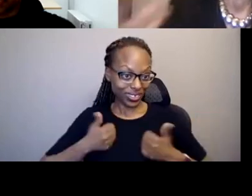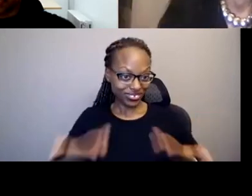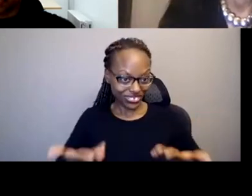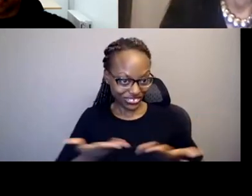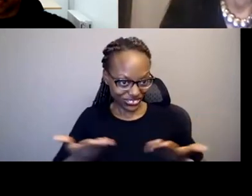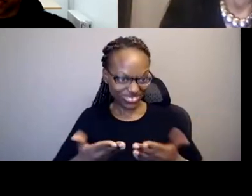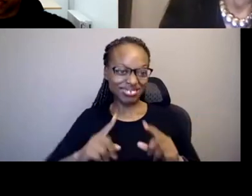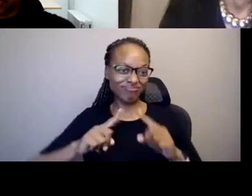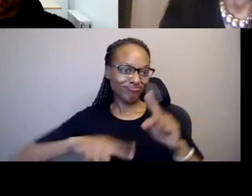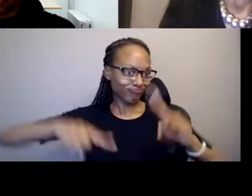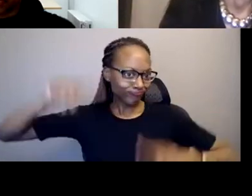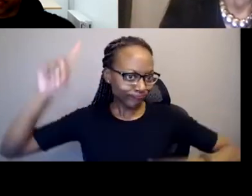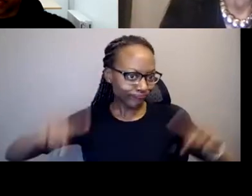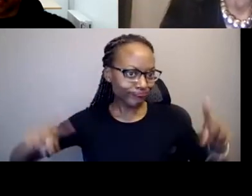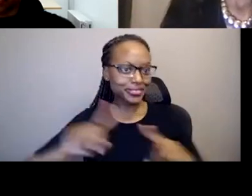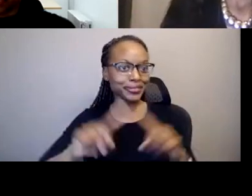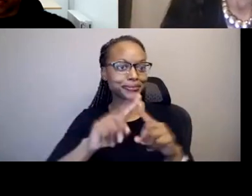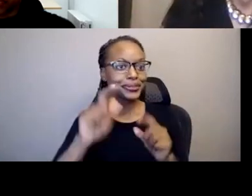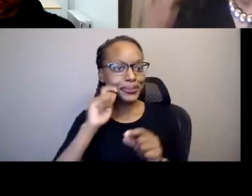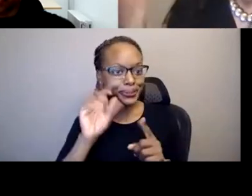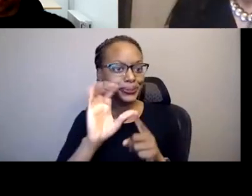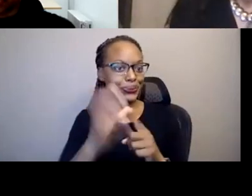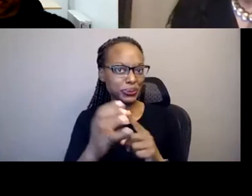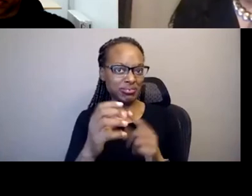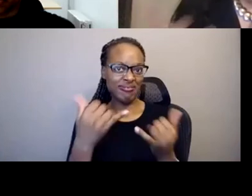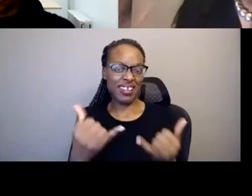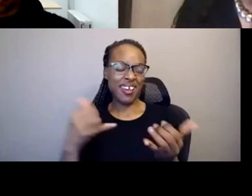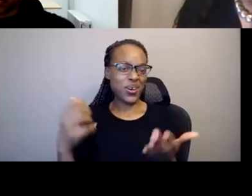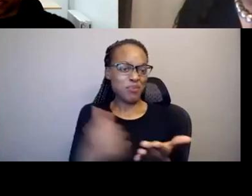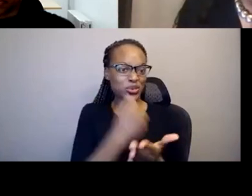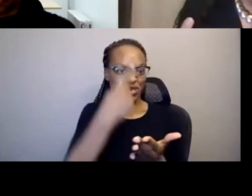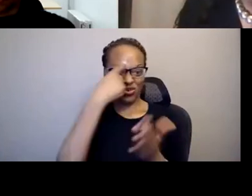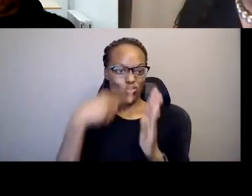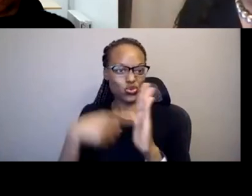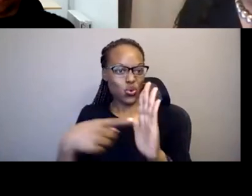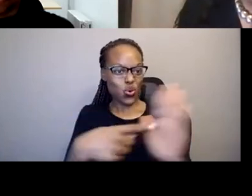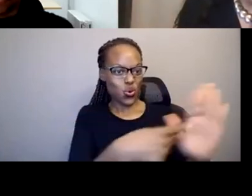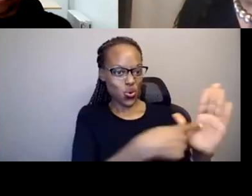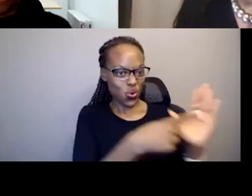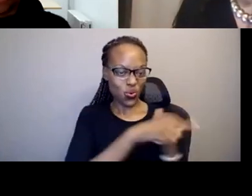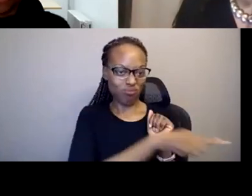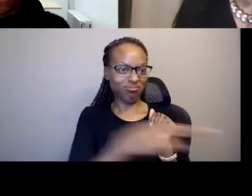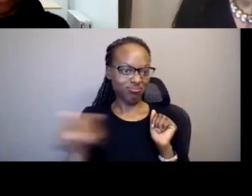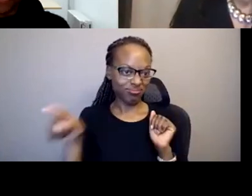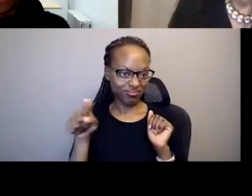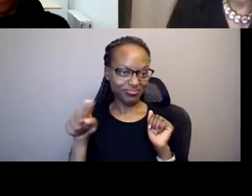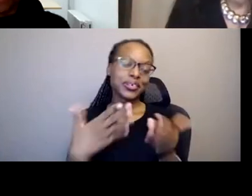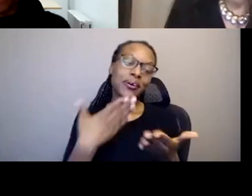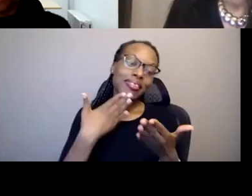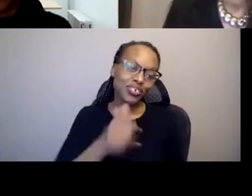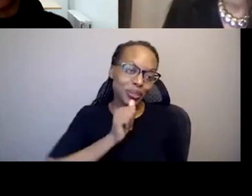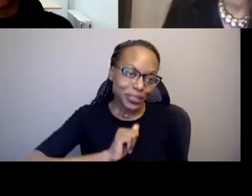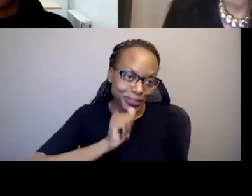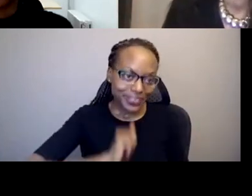contributing to our society. So thank you for bearing with me through all of those introductory remarks. I